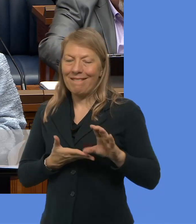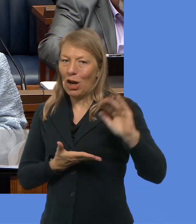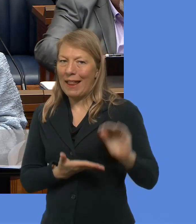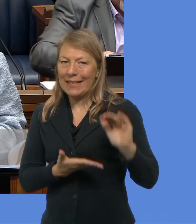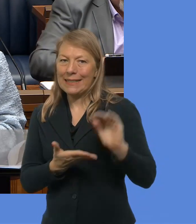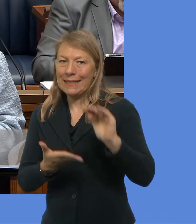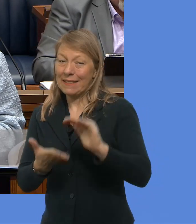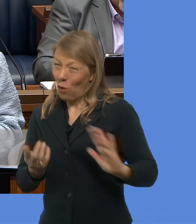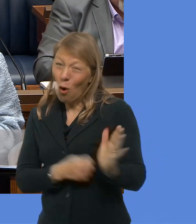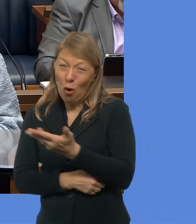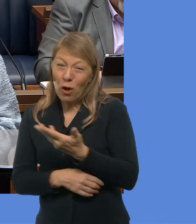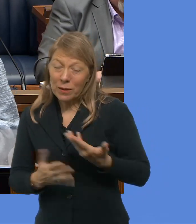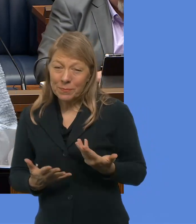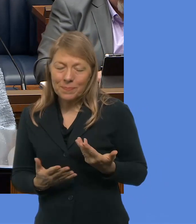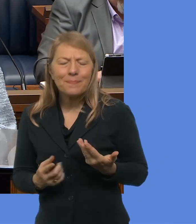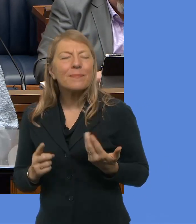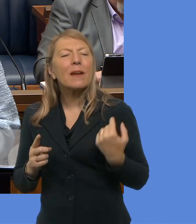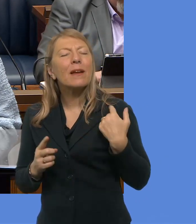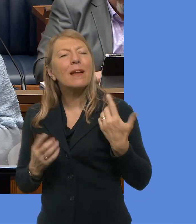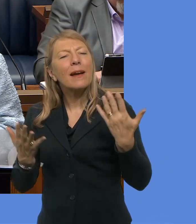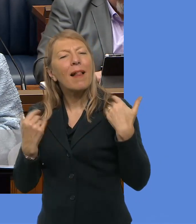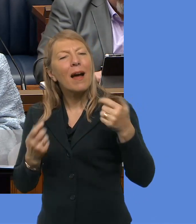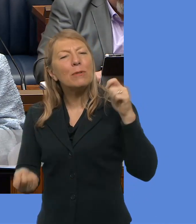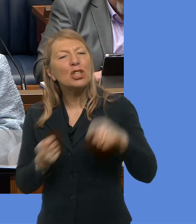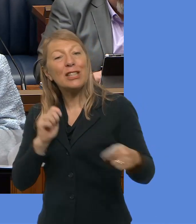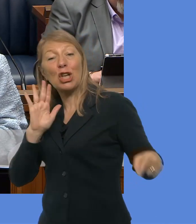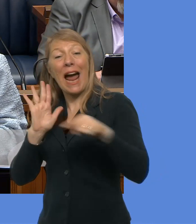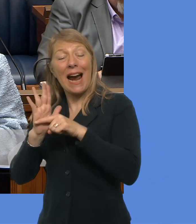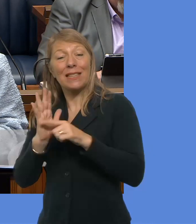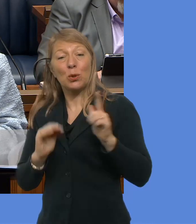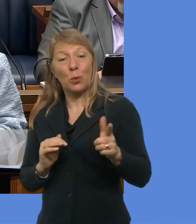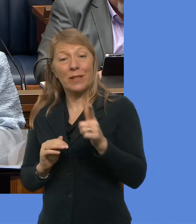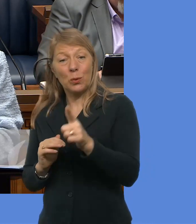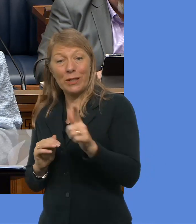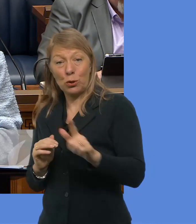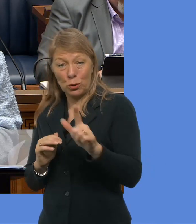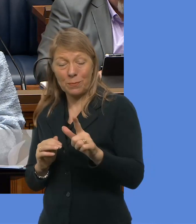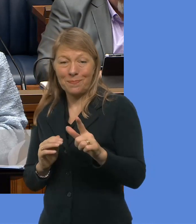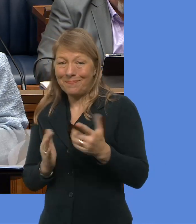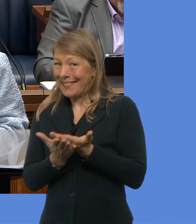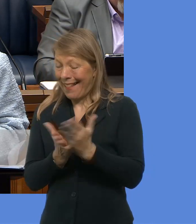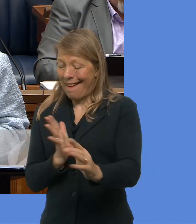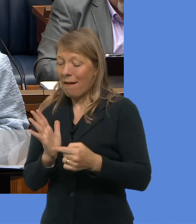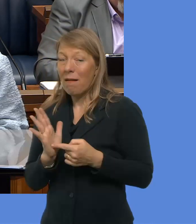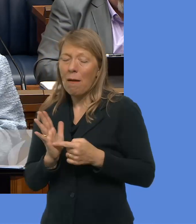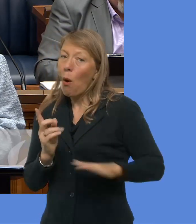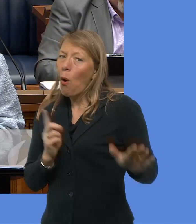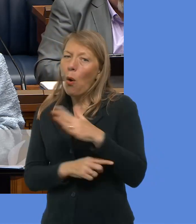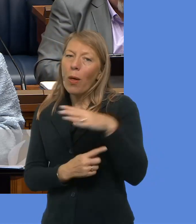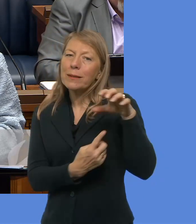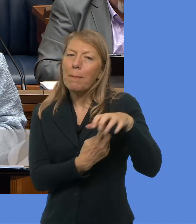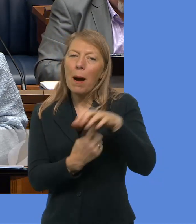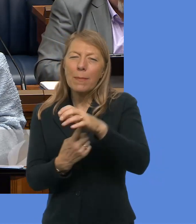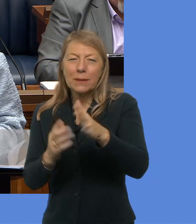Change Act 2022, all departments are required to exercise their functions in a manner that is consistent with achieving